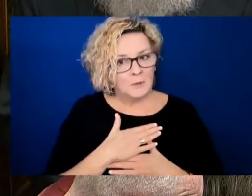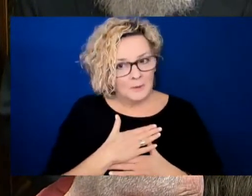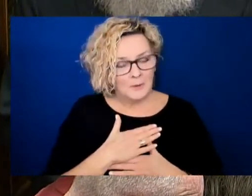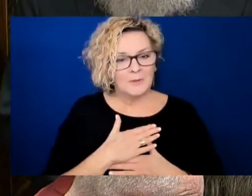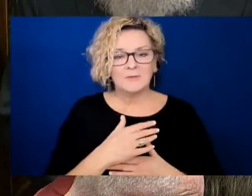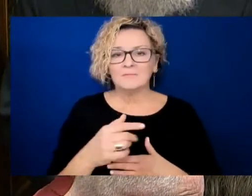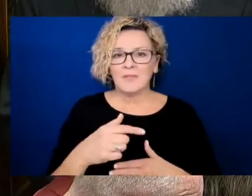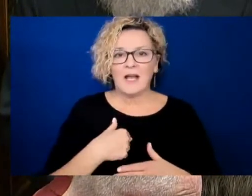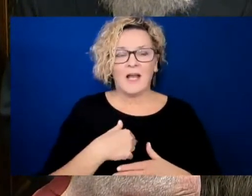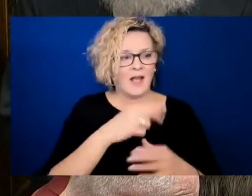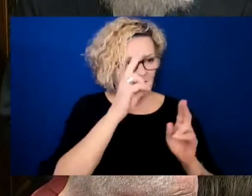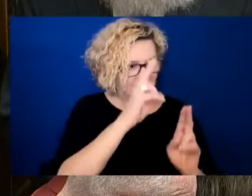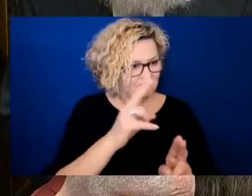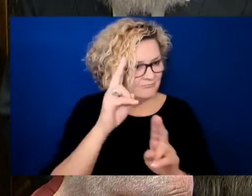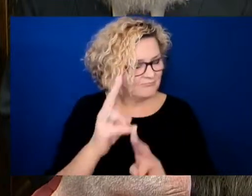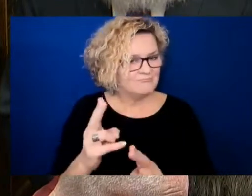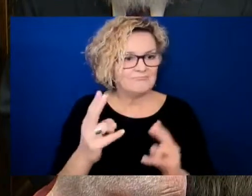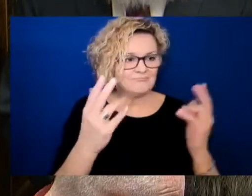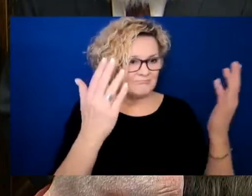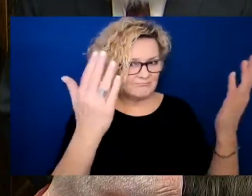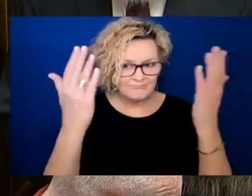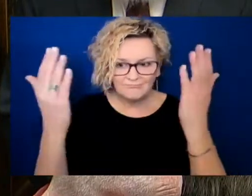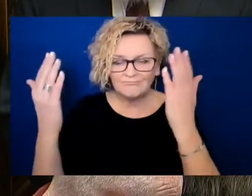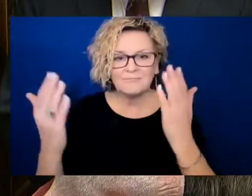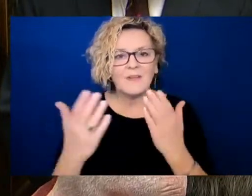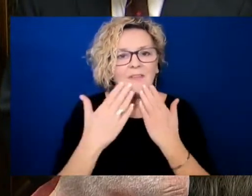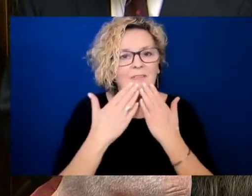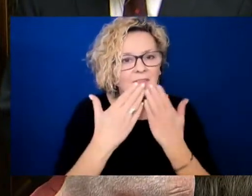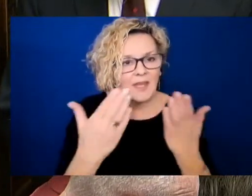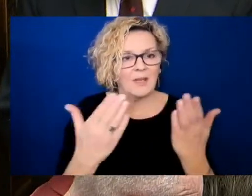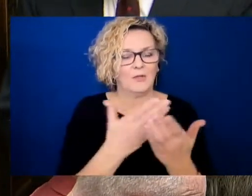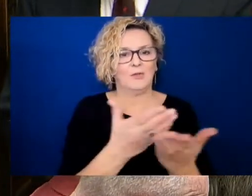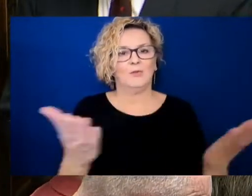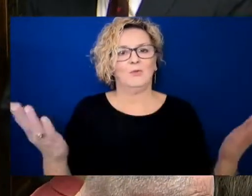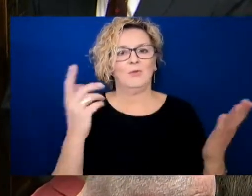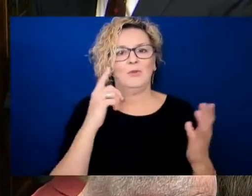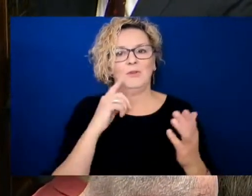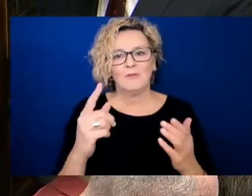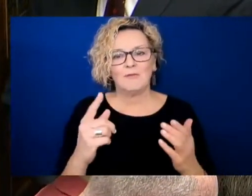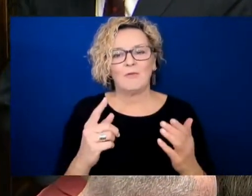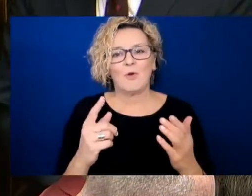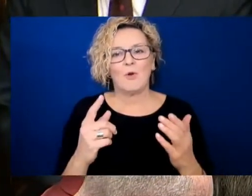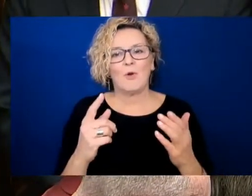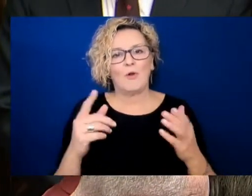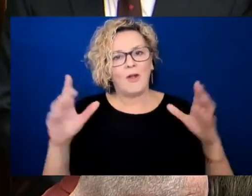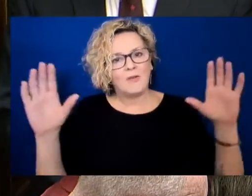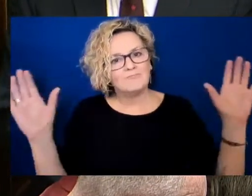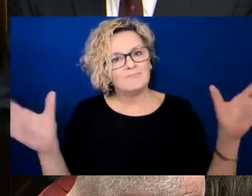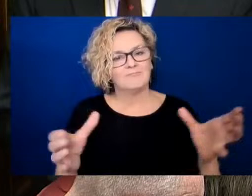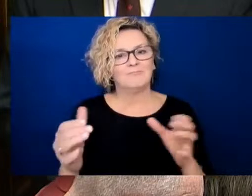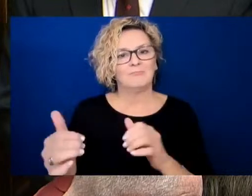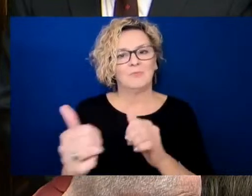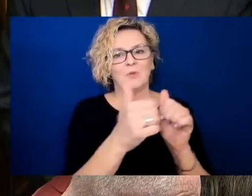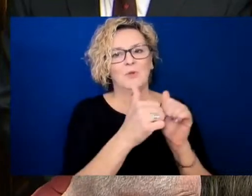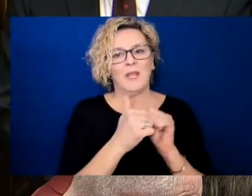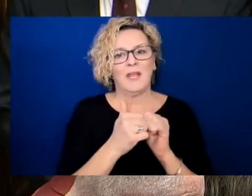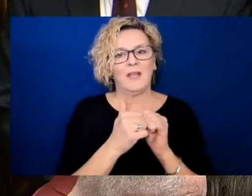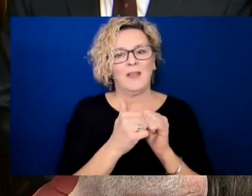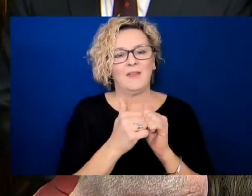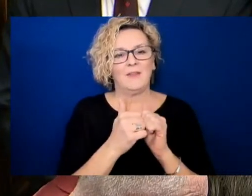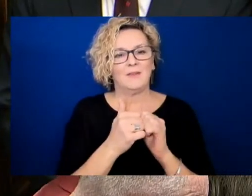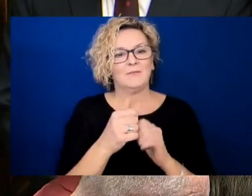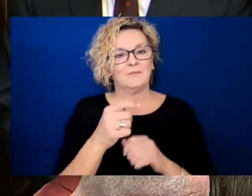to thank you for today, for bringing us all together. And you're showing the old people that used to work here